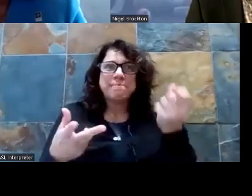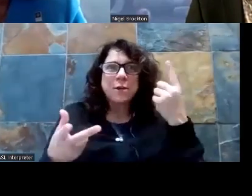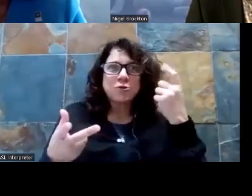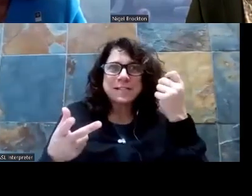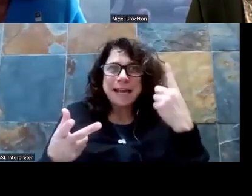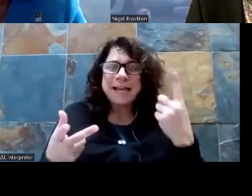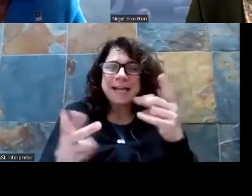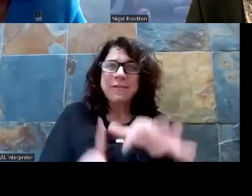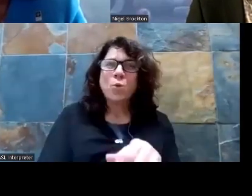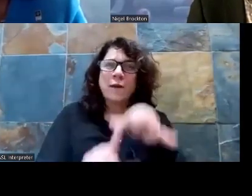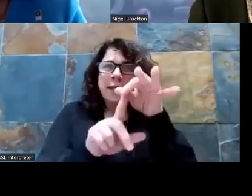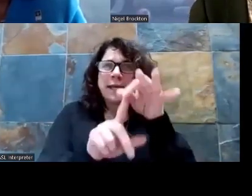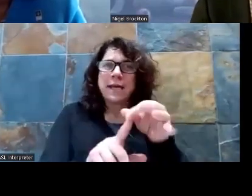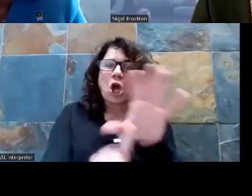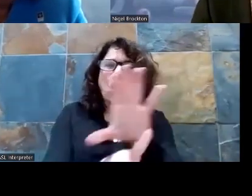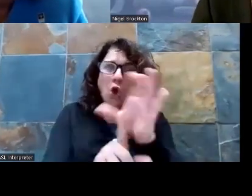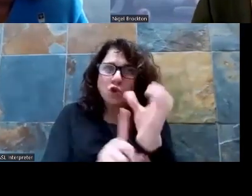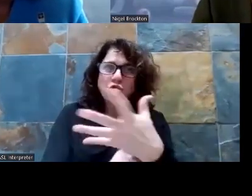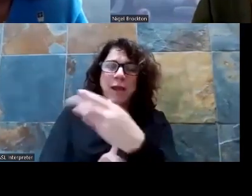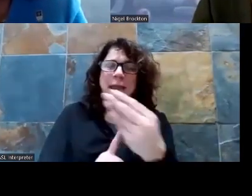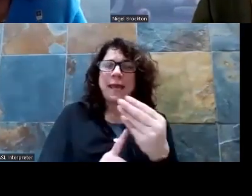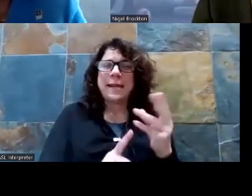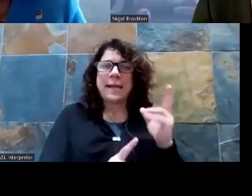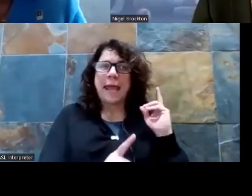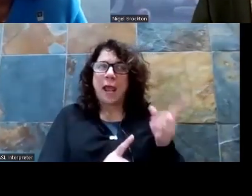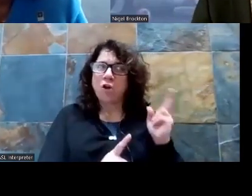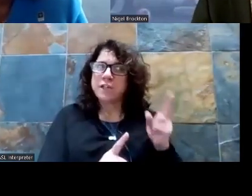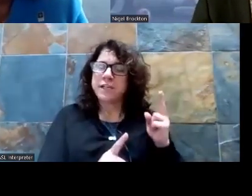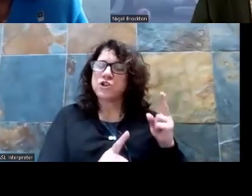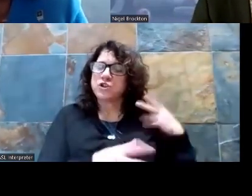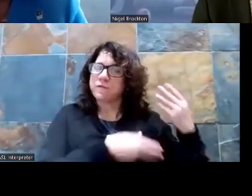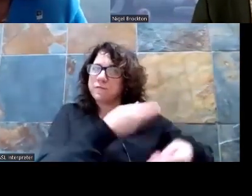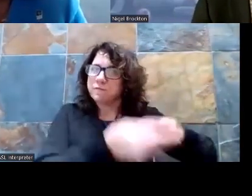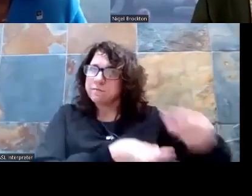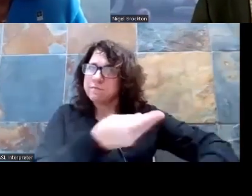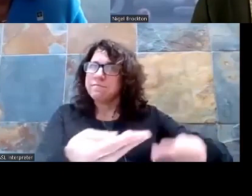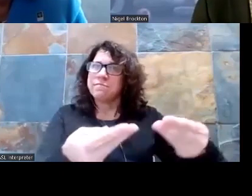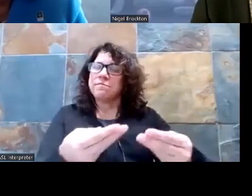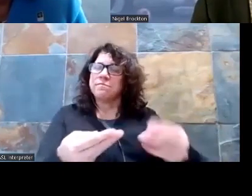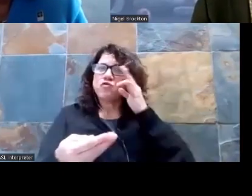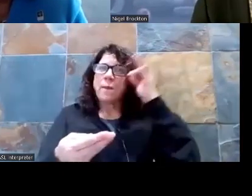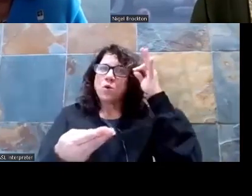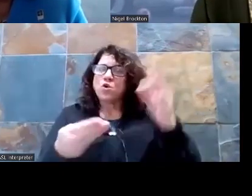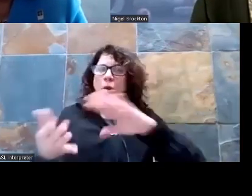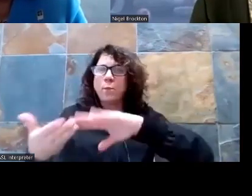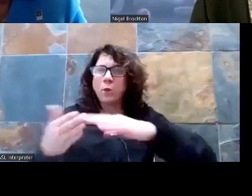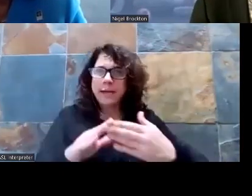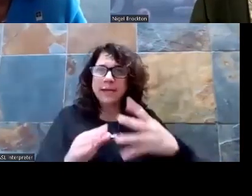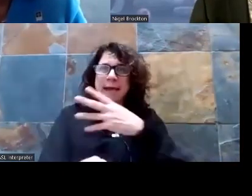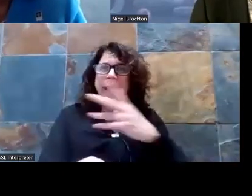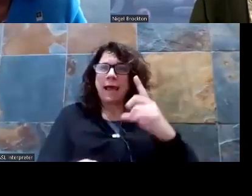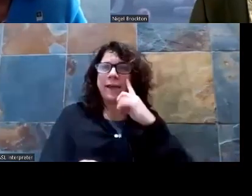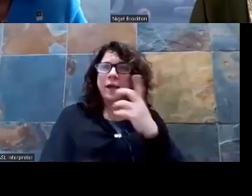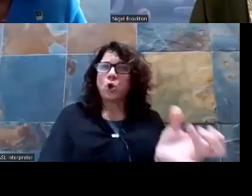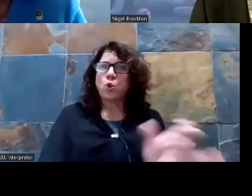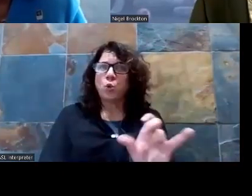understanding the unique culture and heritage of tribal communities. I